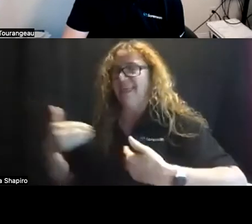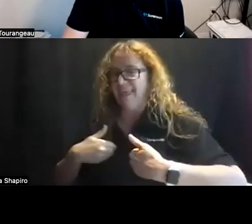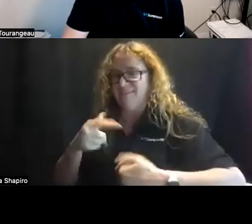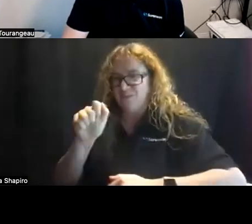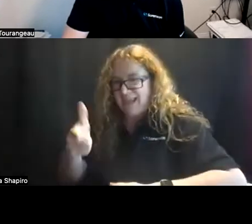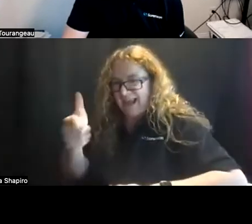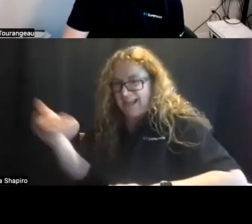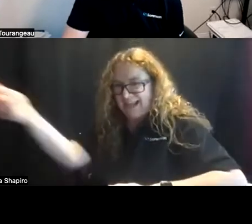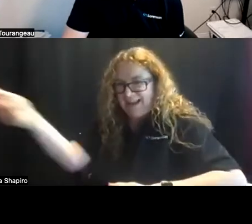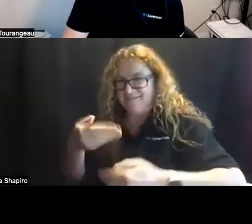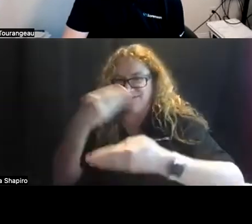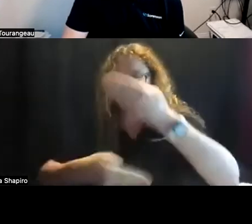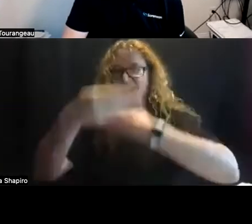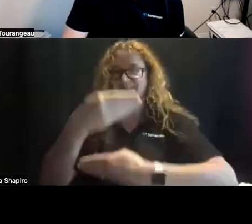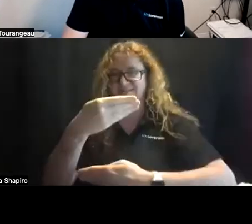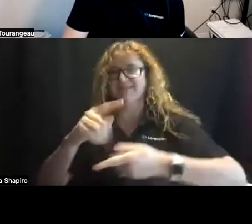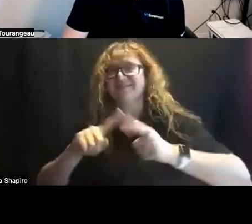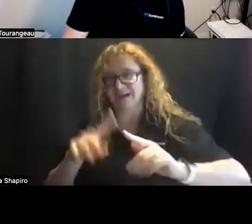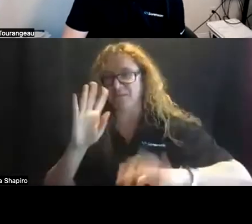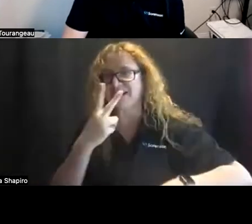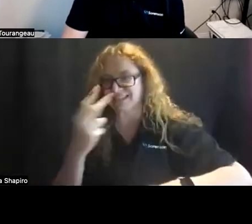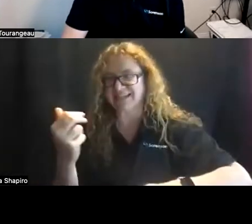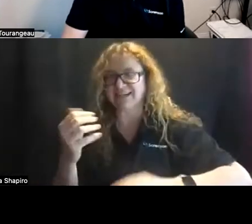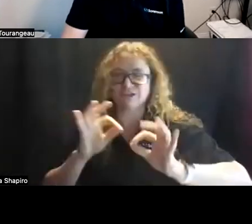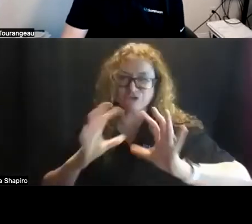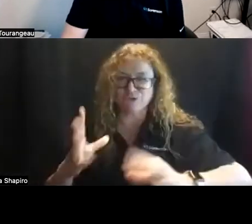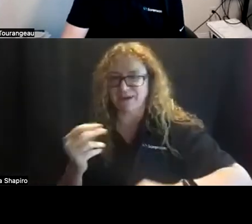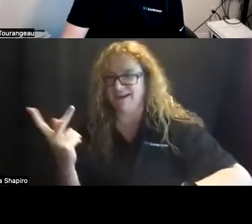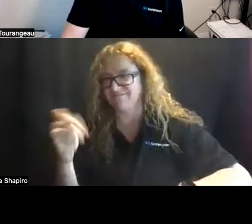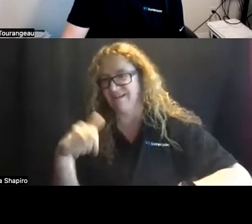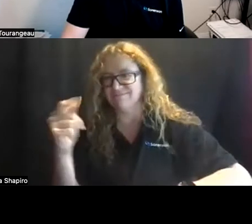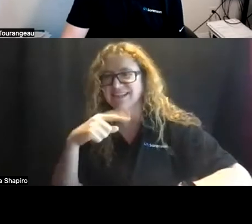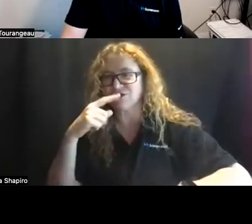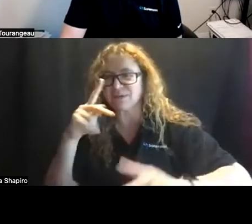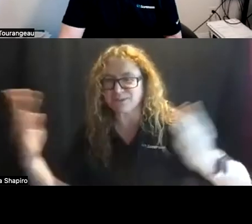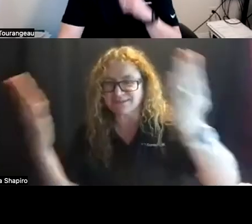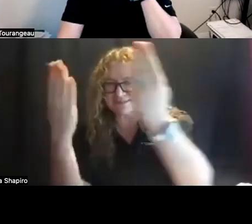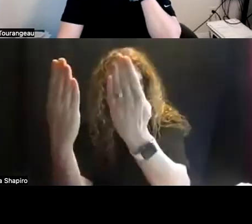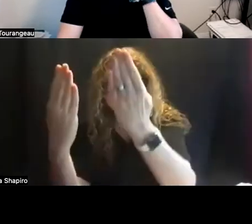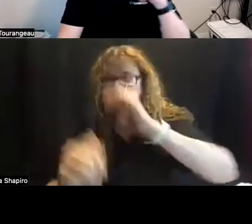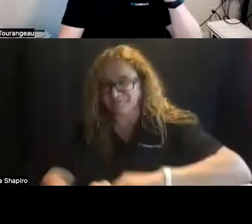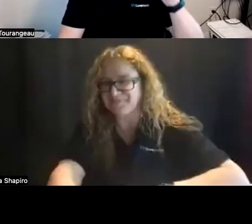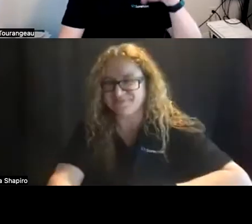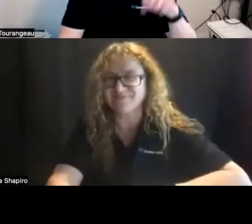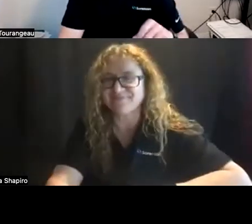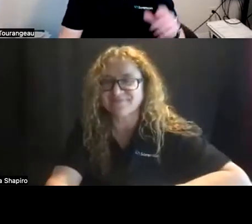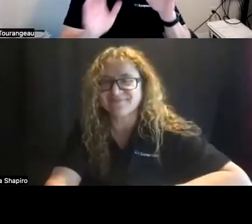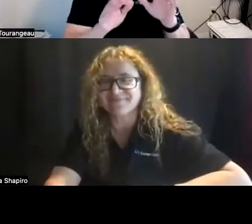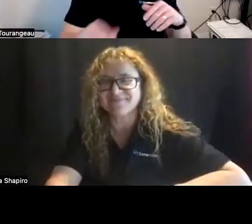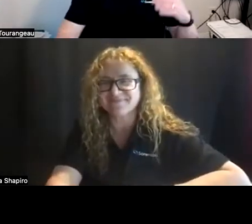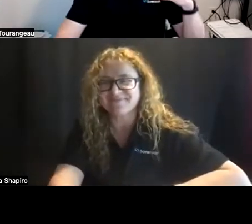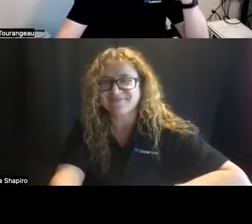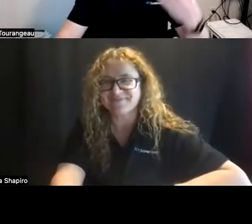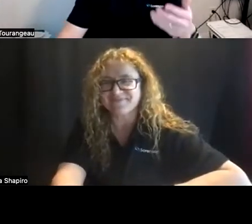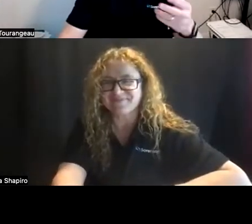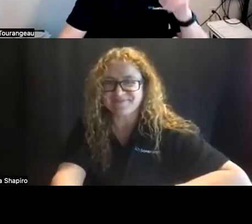enter, then you will be able to click the W and the screen will change so that you're able to use the interpreter that goes with the Wavelo app. Then you can